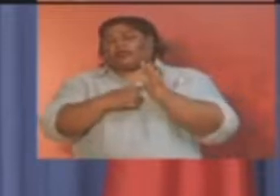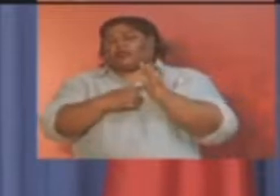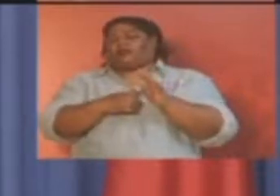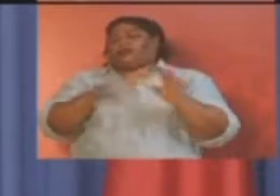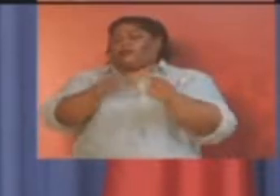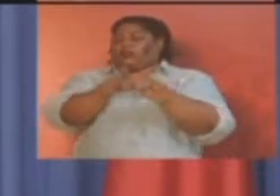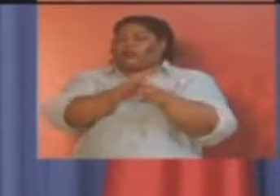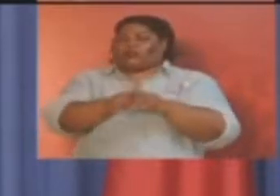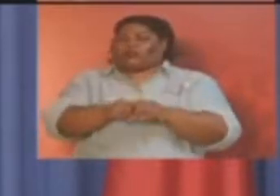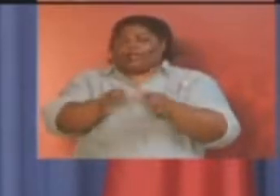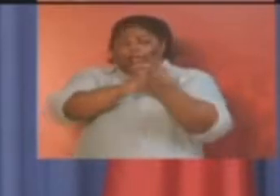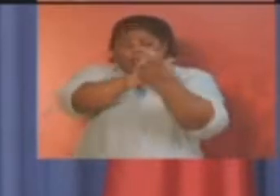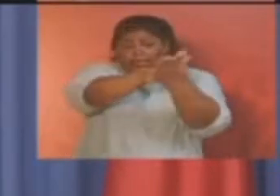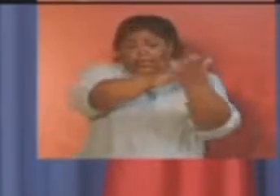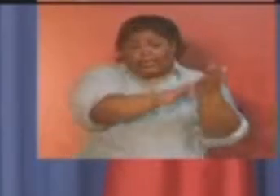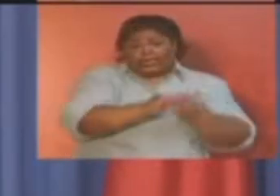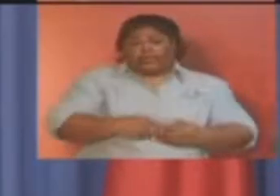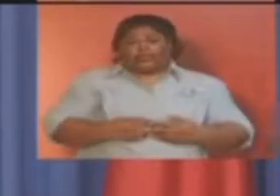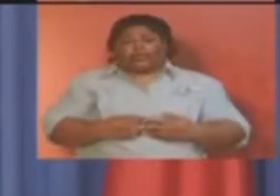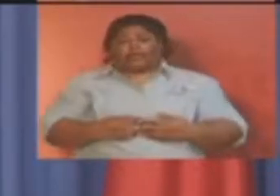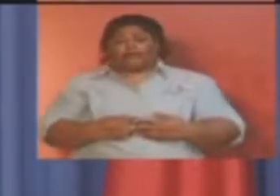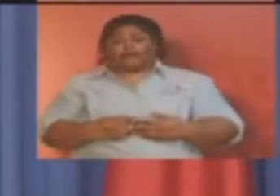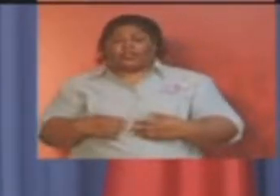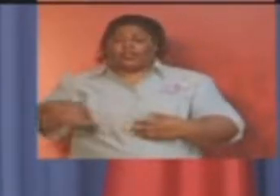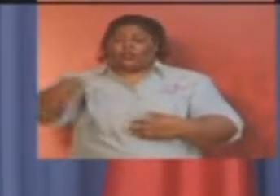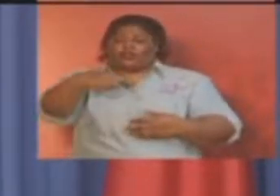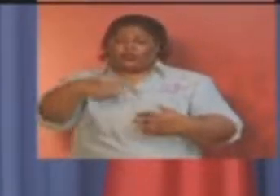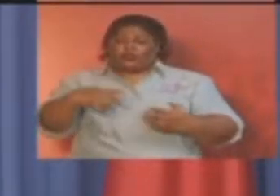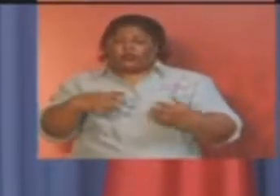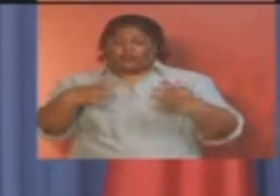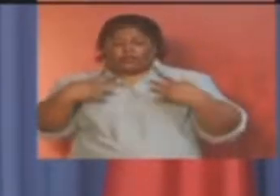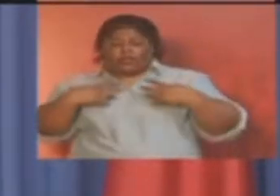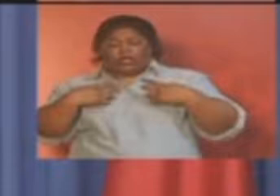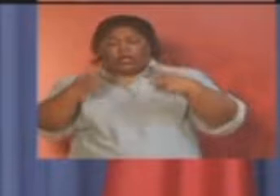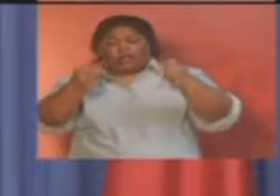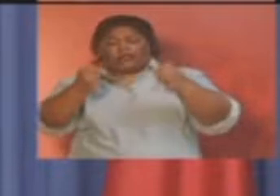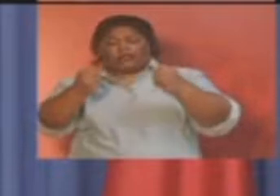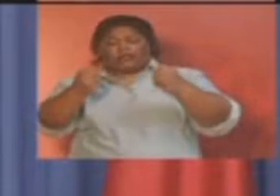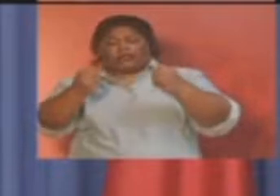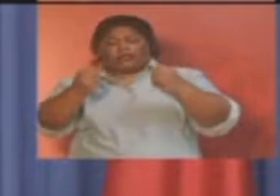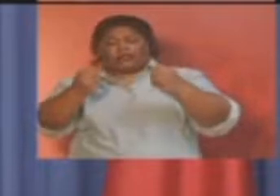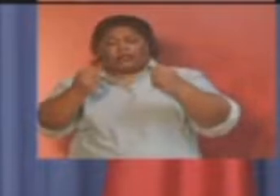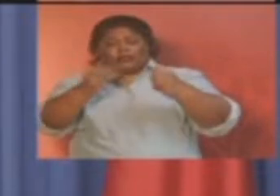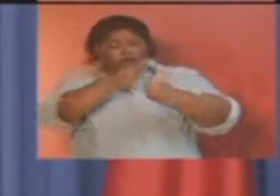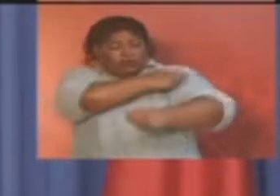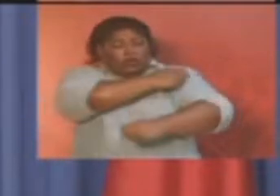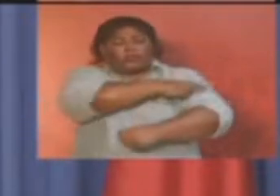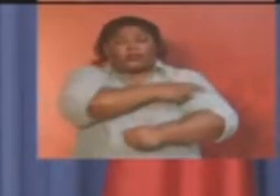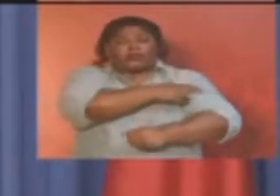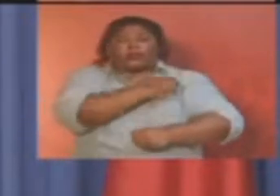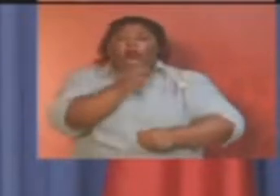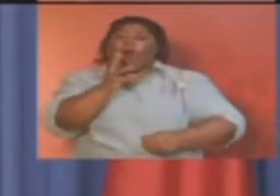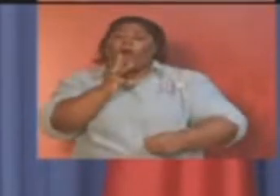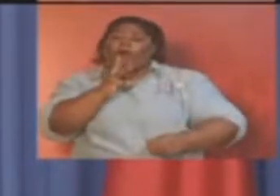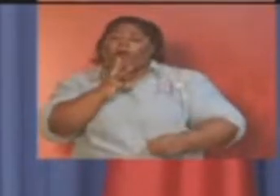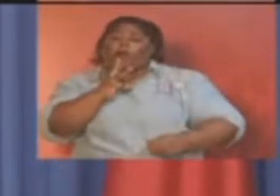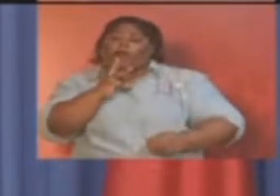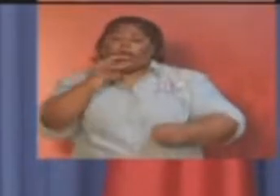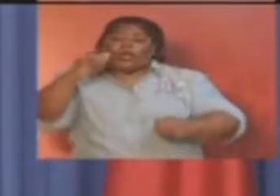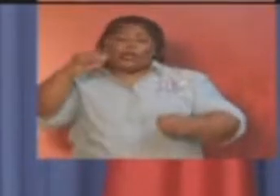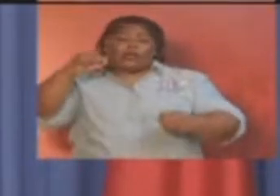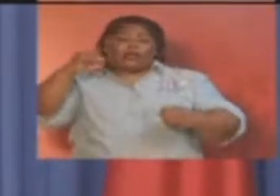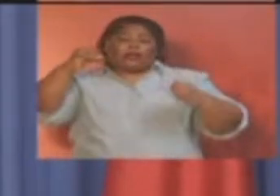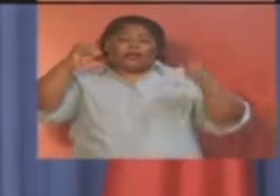services concerning the provision of health, hospital, water, electricity, fire, sanitation, civil aviation,